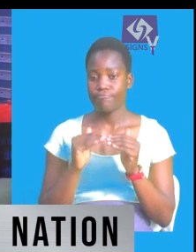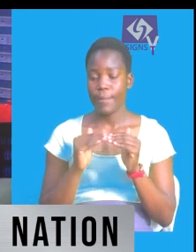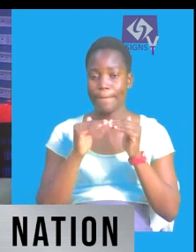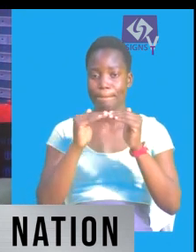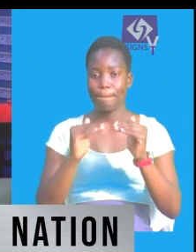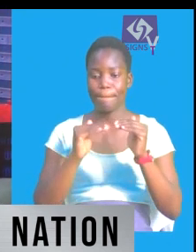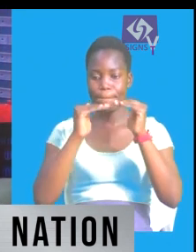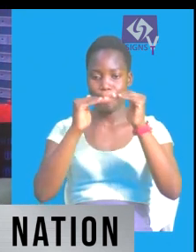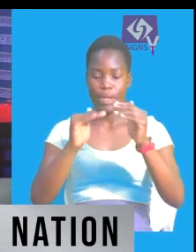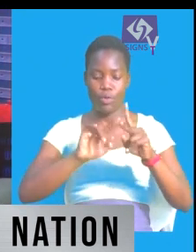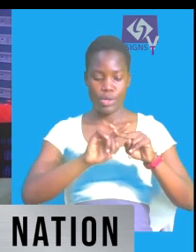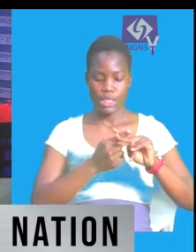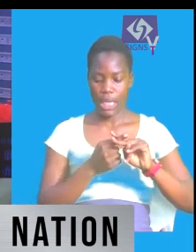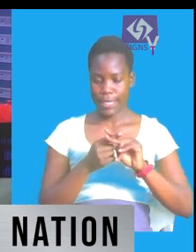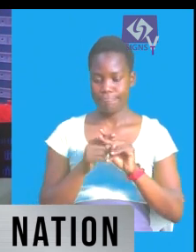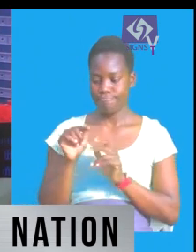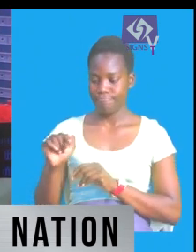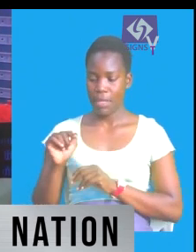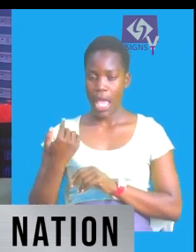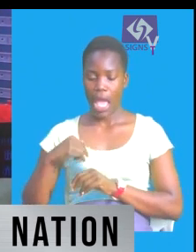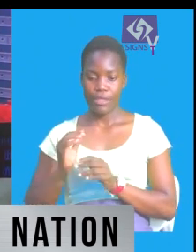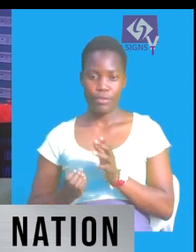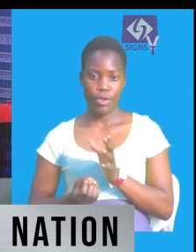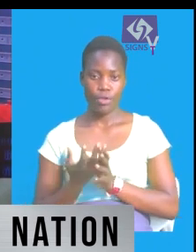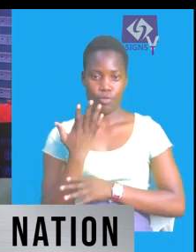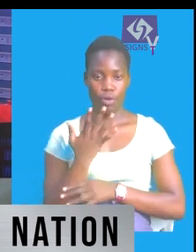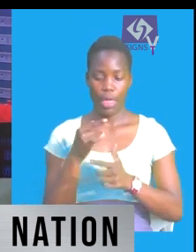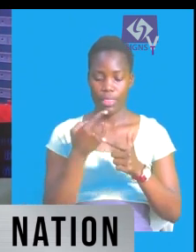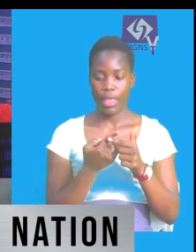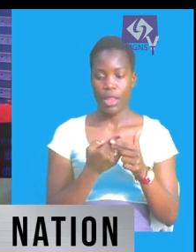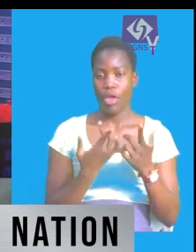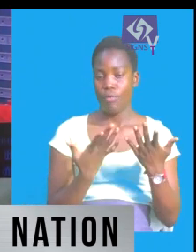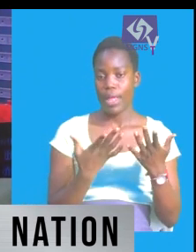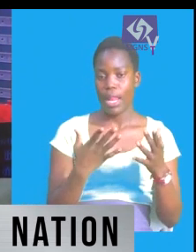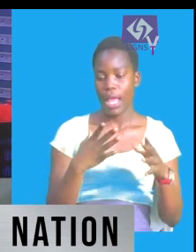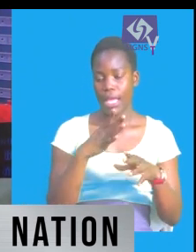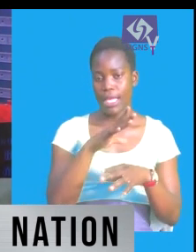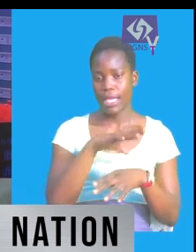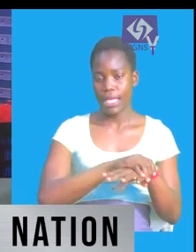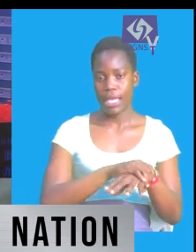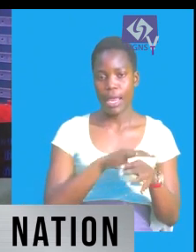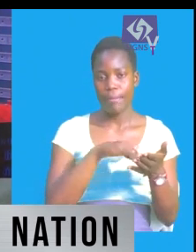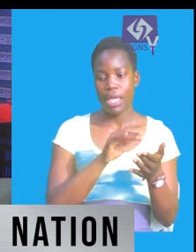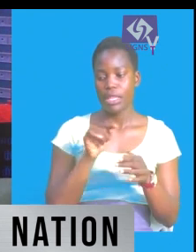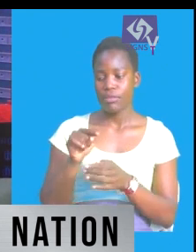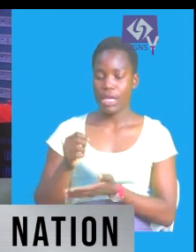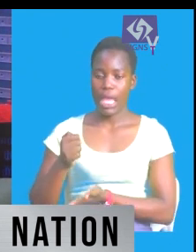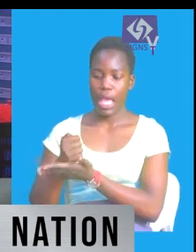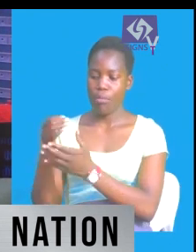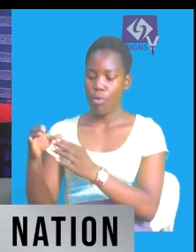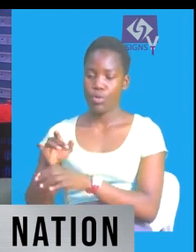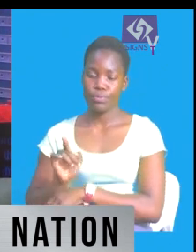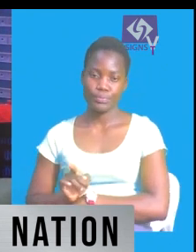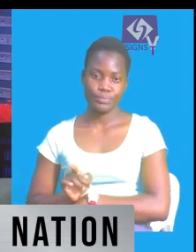it's also we've started here, we are growing, we'll get to the big people. Hii inasaidia category fulani.